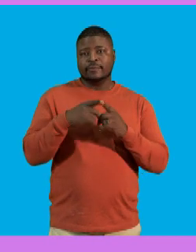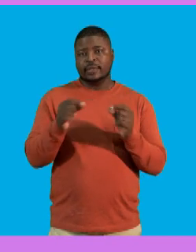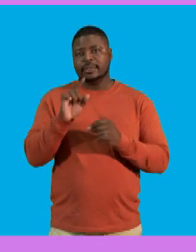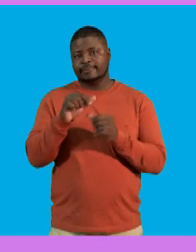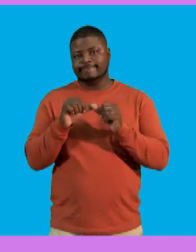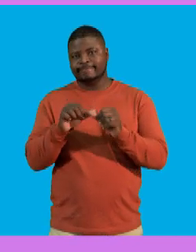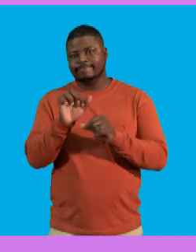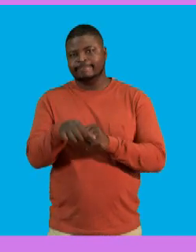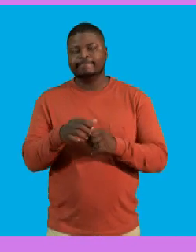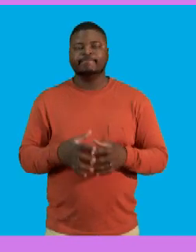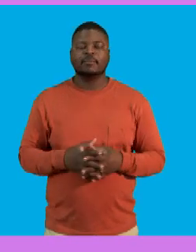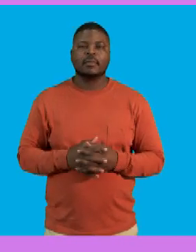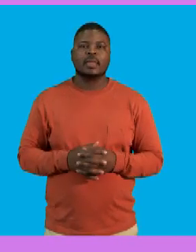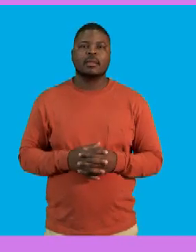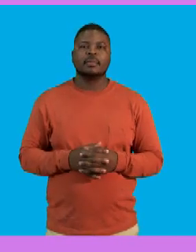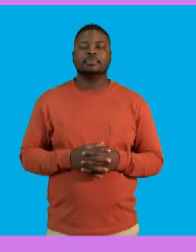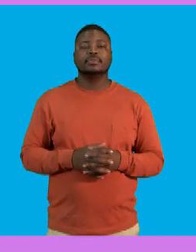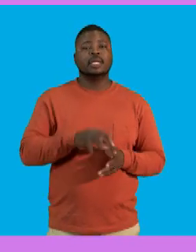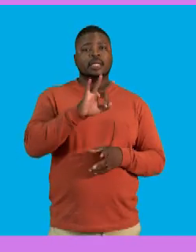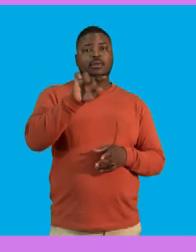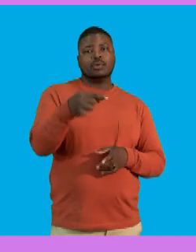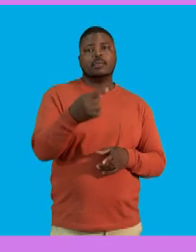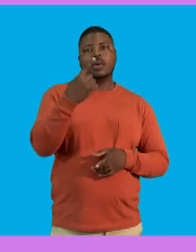right, halfway through, let's keep going.